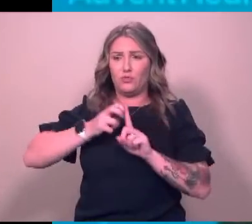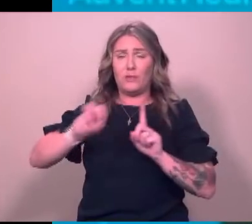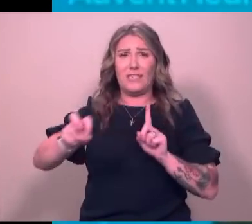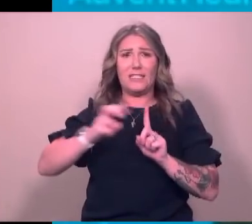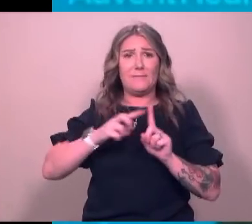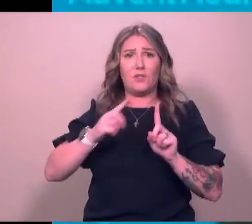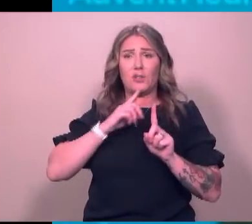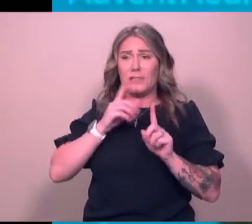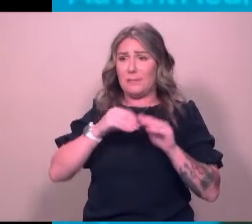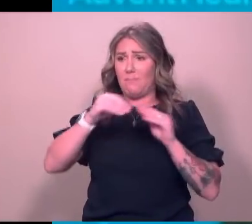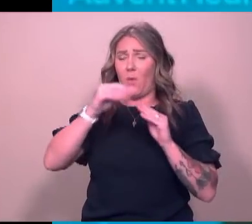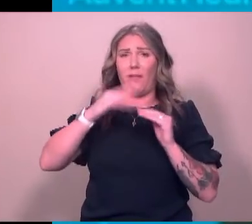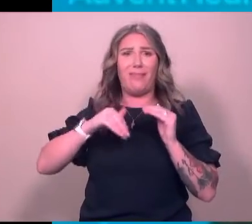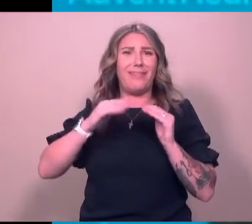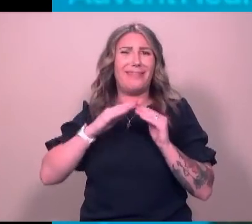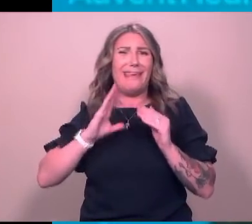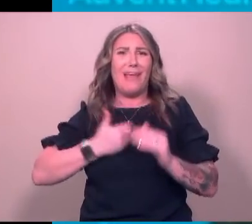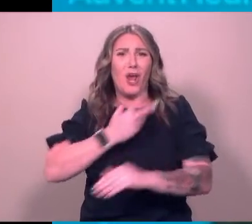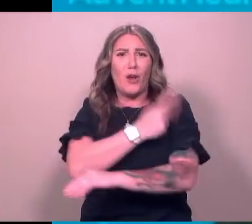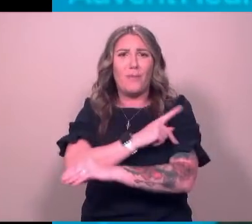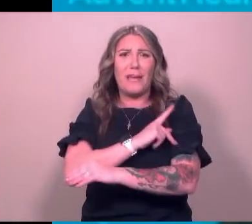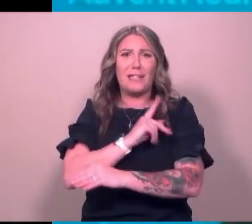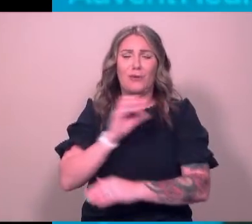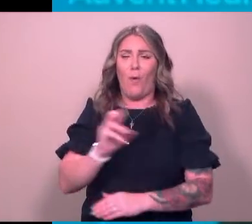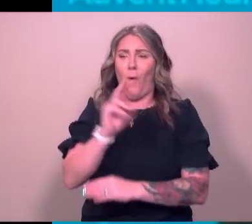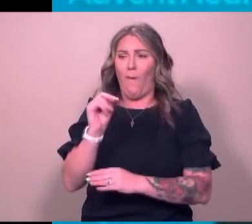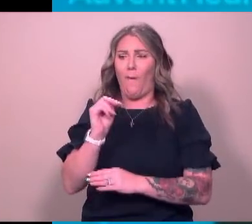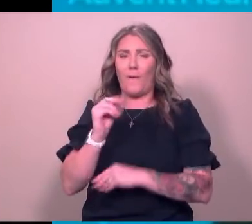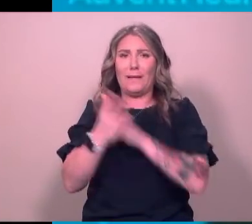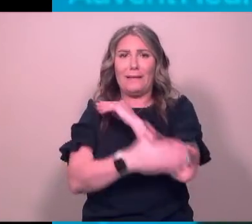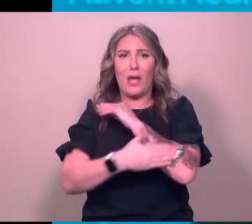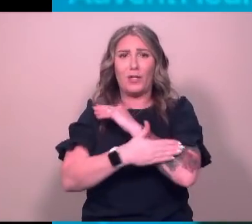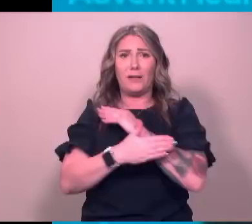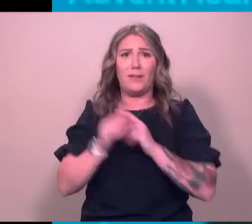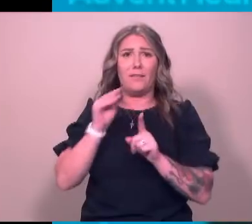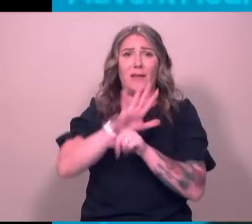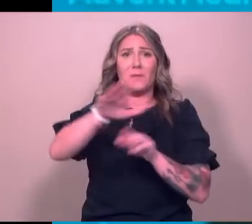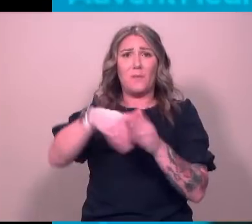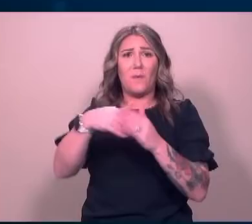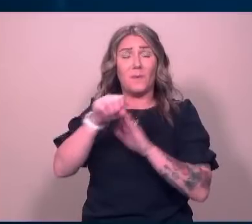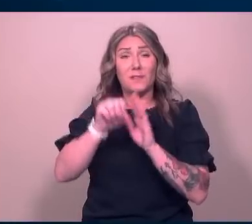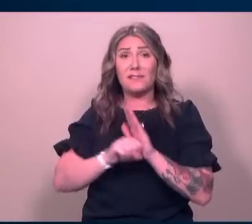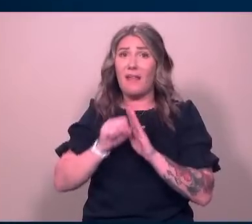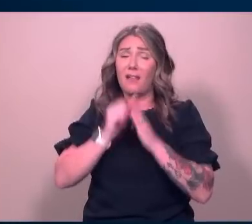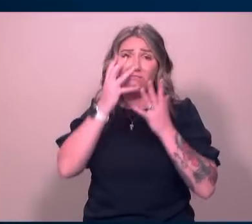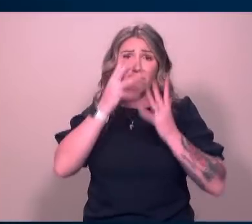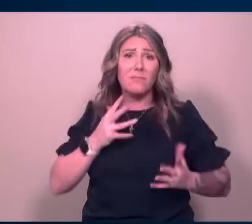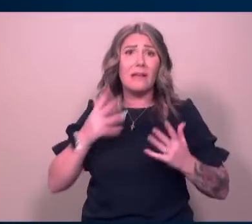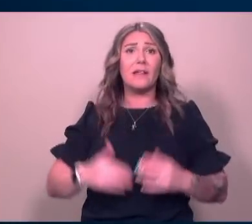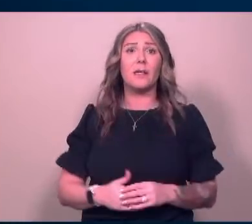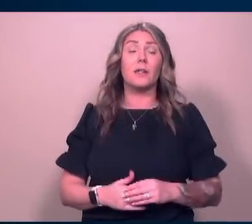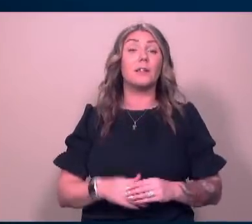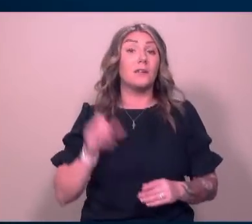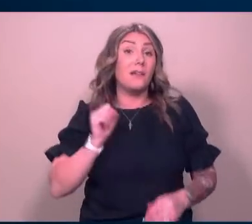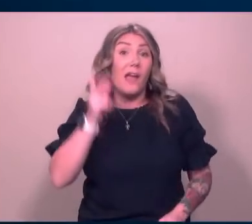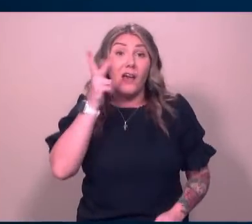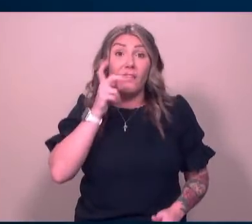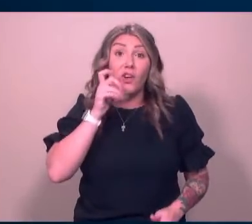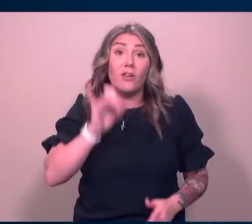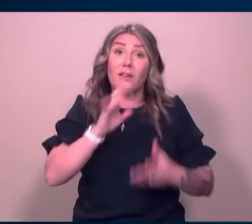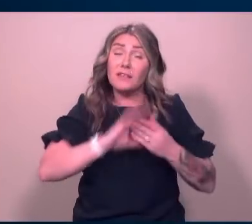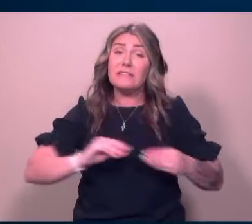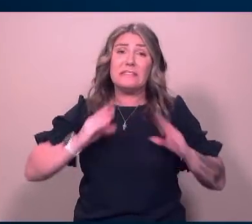just the patients in our own county. It affects our whole state. It's just devastating. And we've heard that story. You're right,